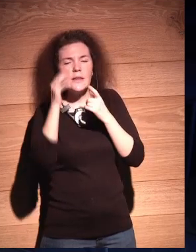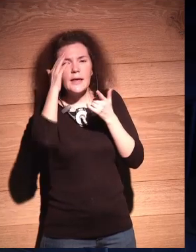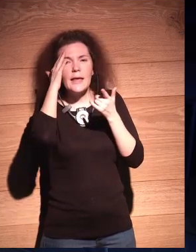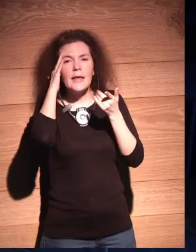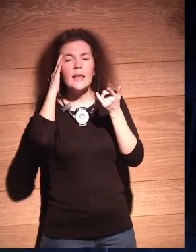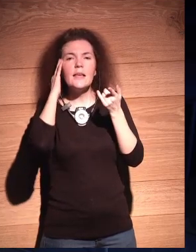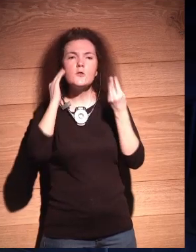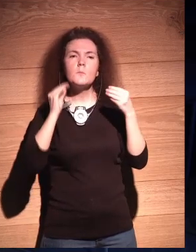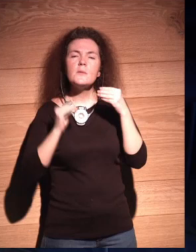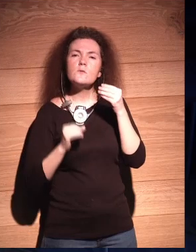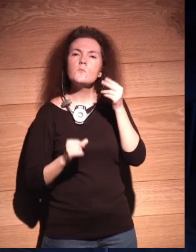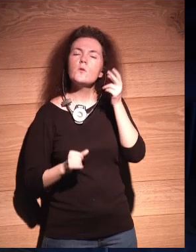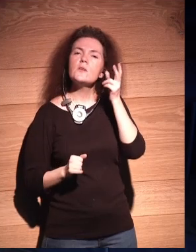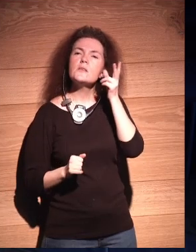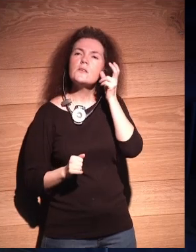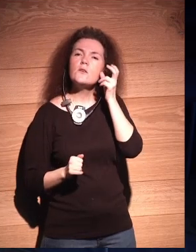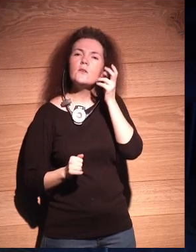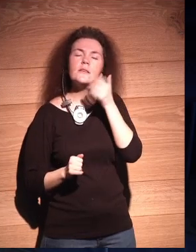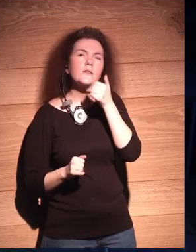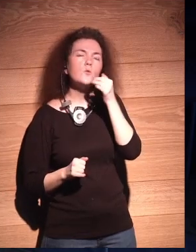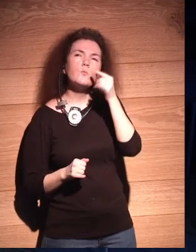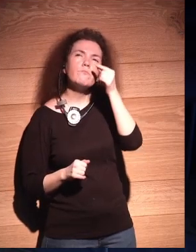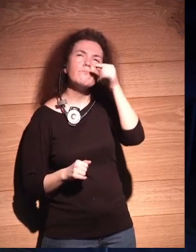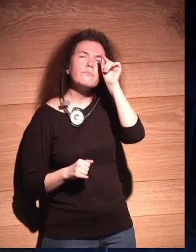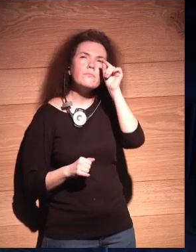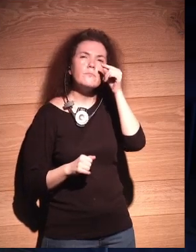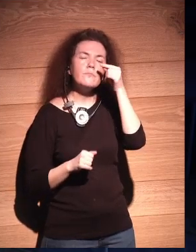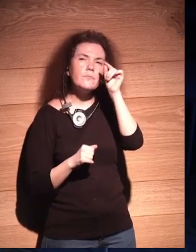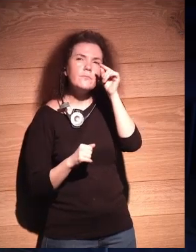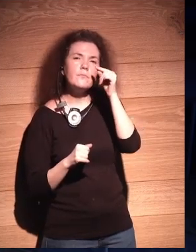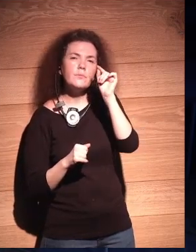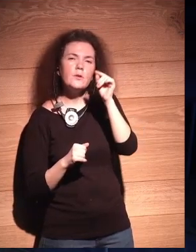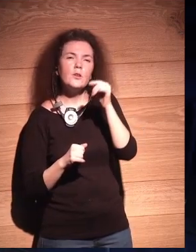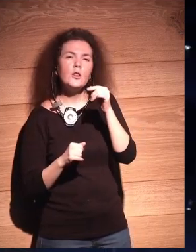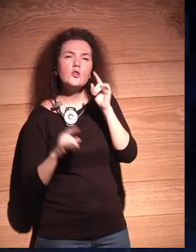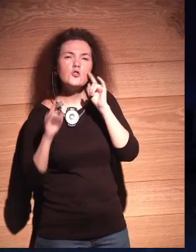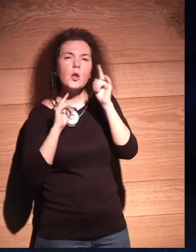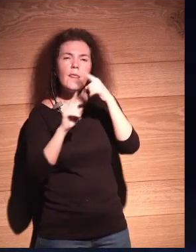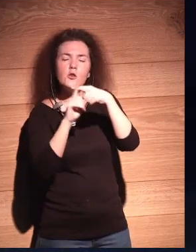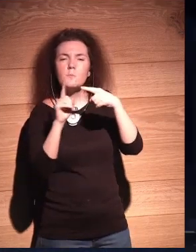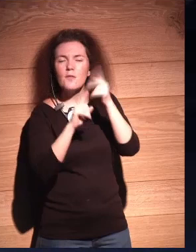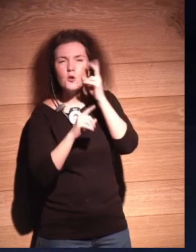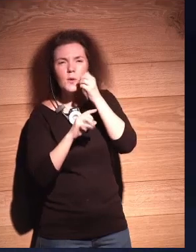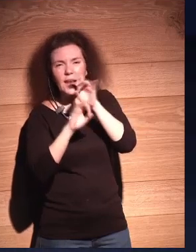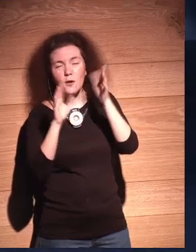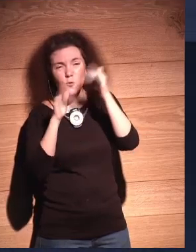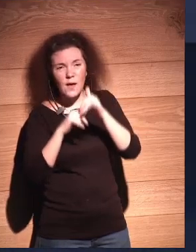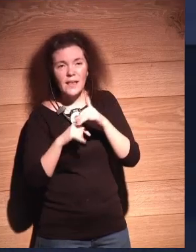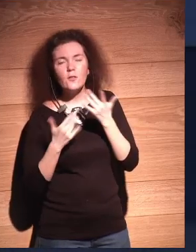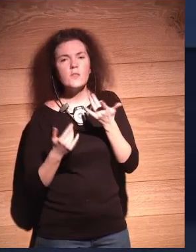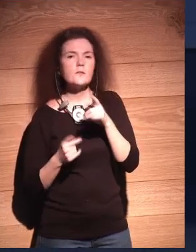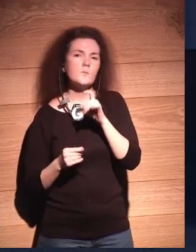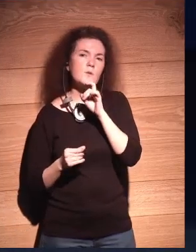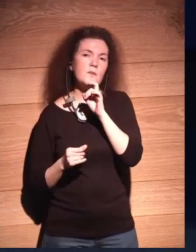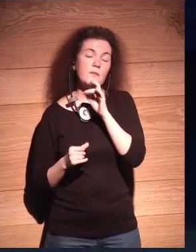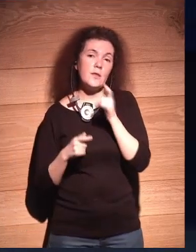without the definition of the mid-range and the highs going. So those were hard to control. I finally figured out